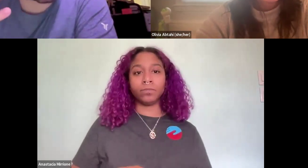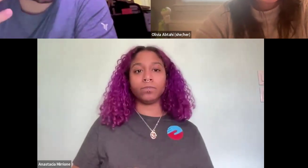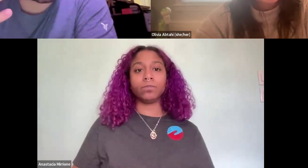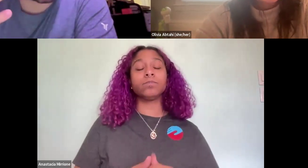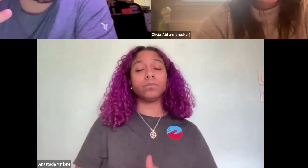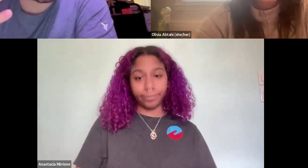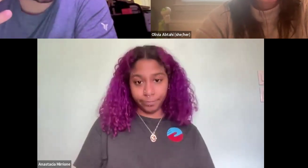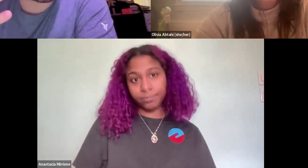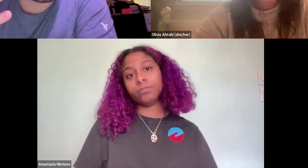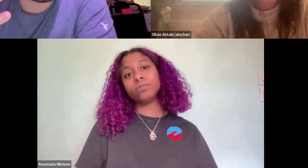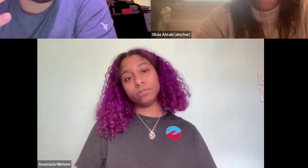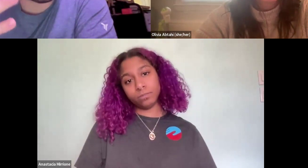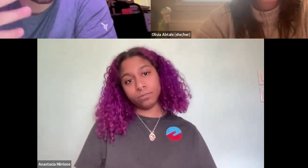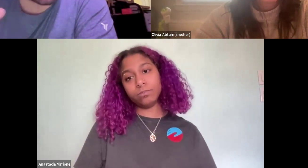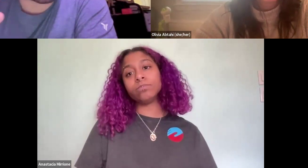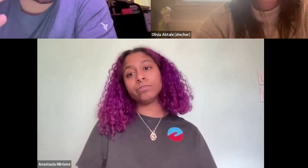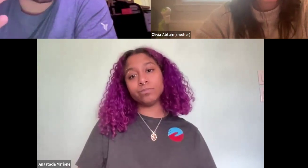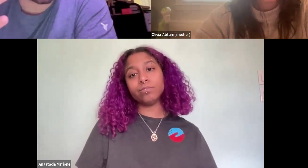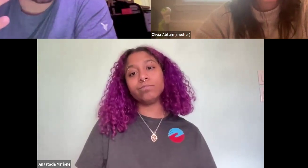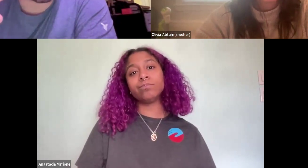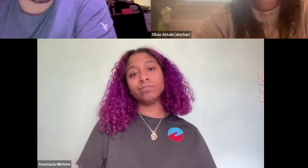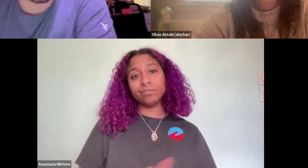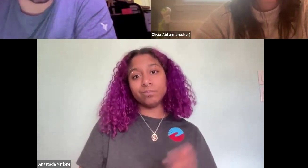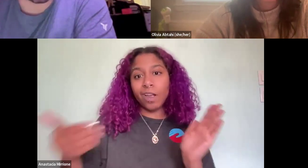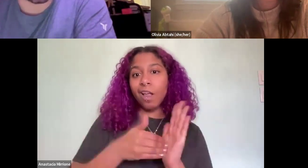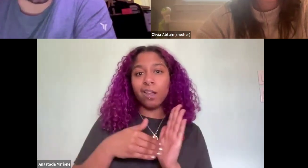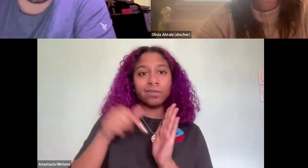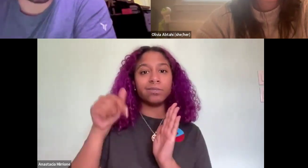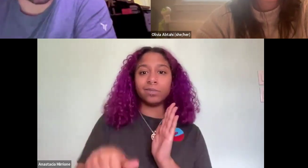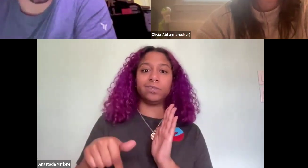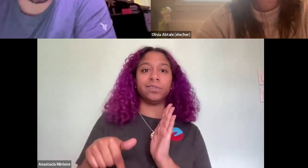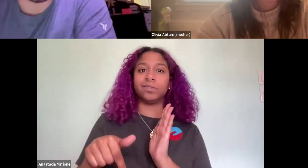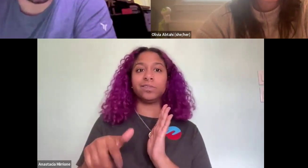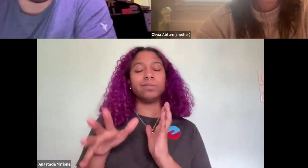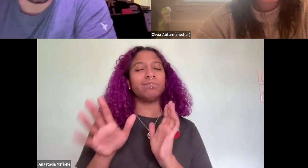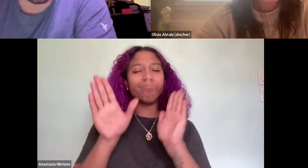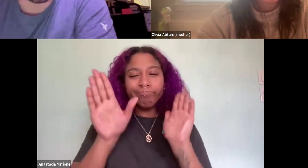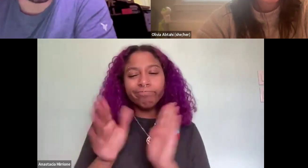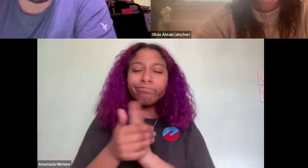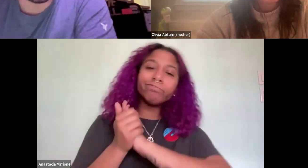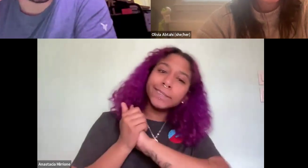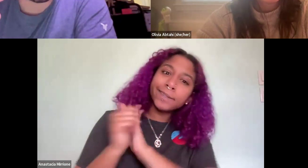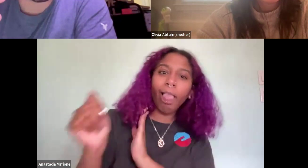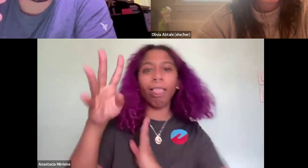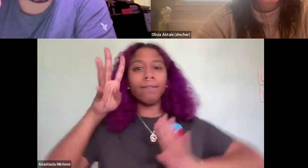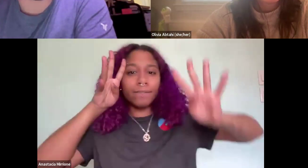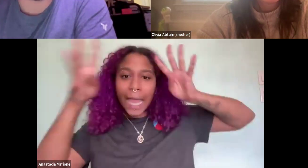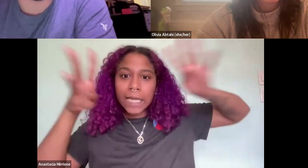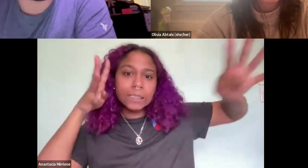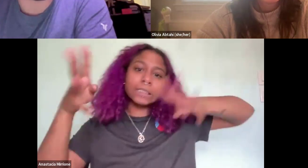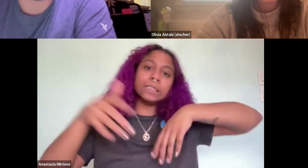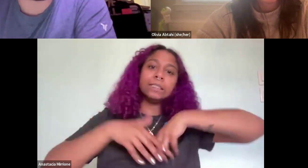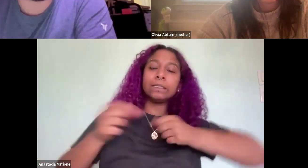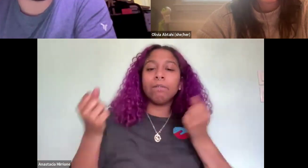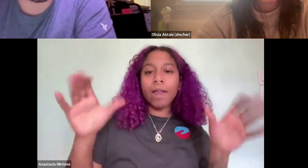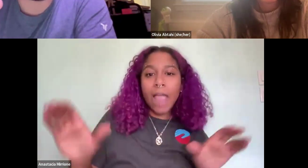Again, this is epic scale fantasy, a lot of action. But one thing that was so striking to